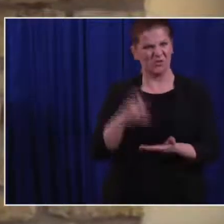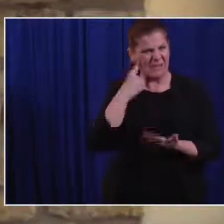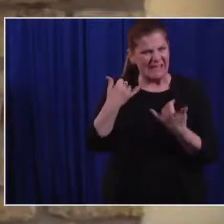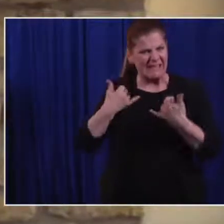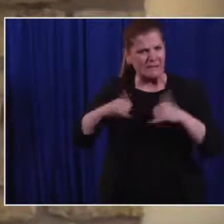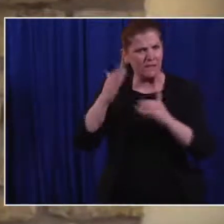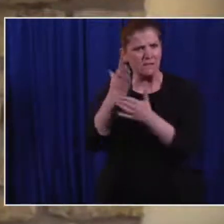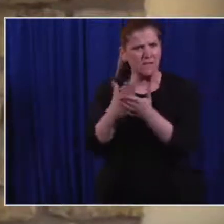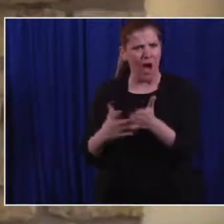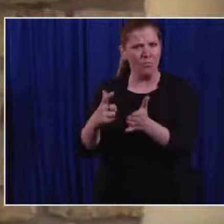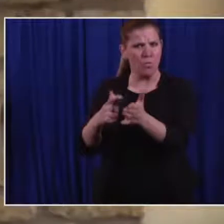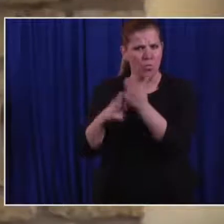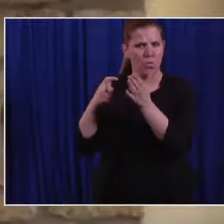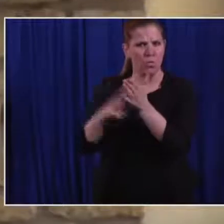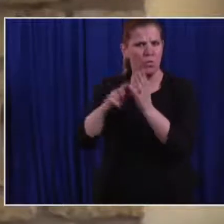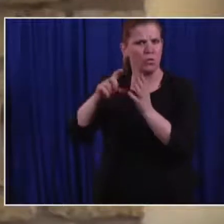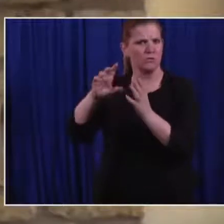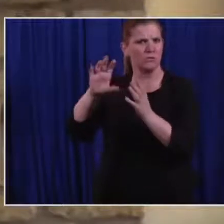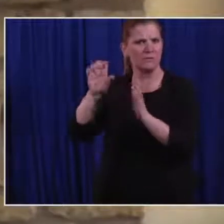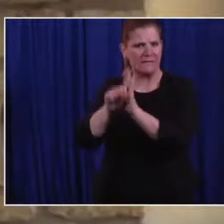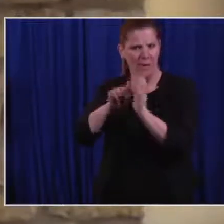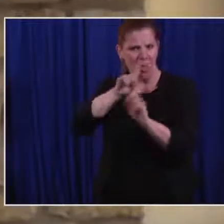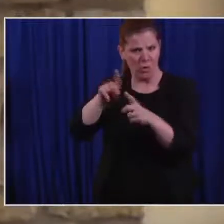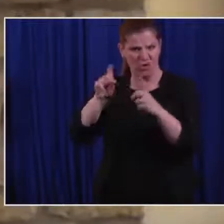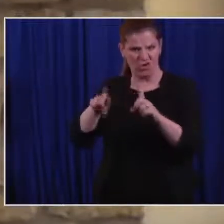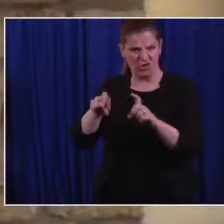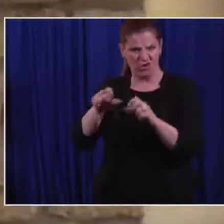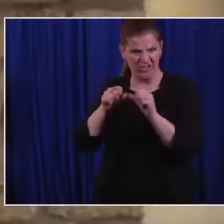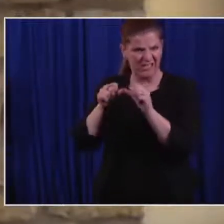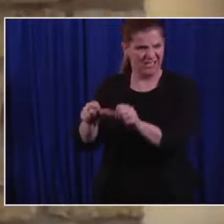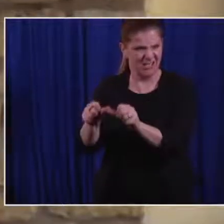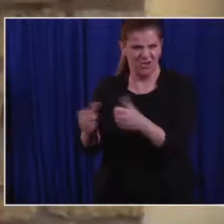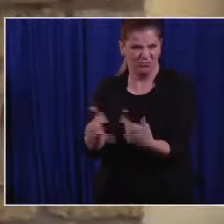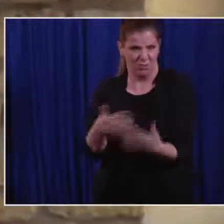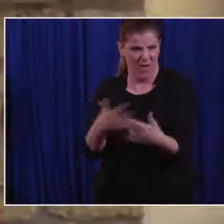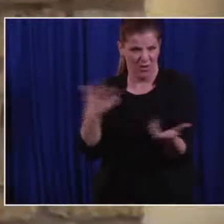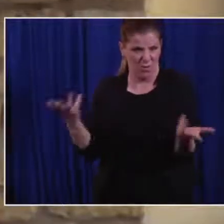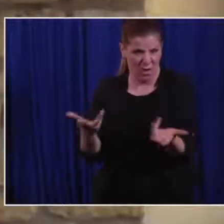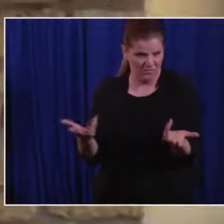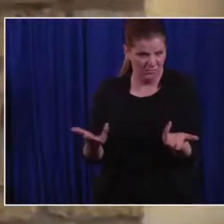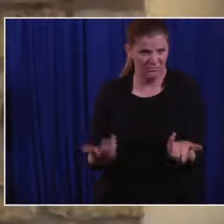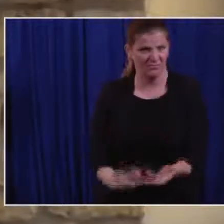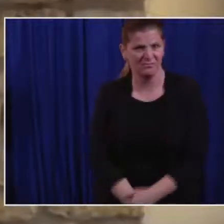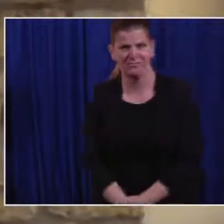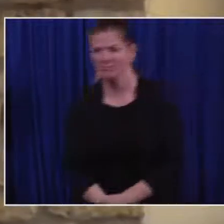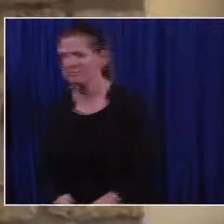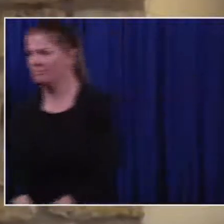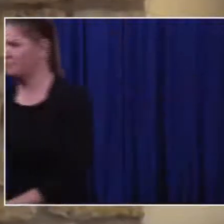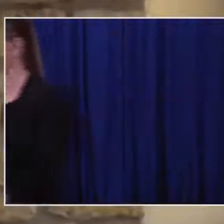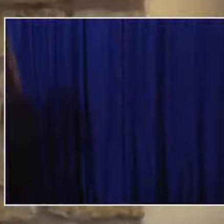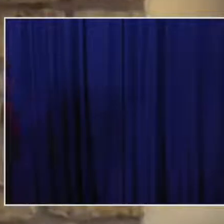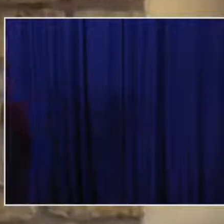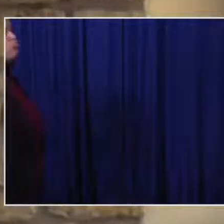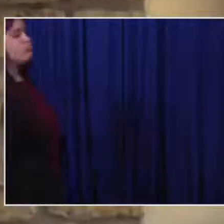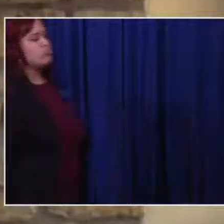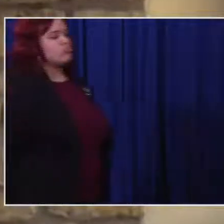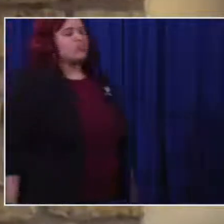Well, that's a real good question. Our commitment was that if we get this on